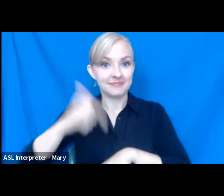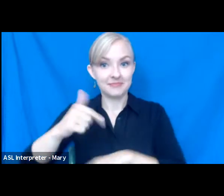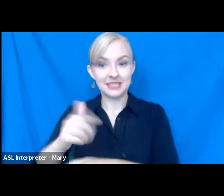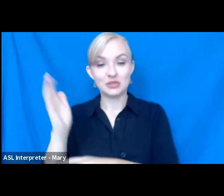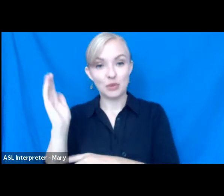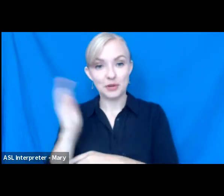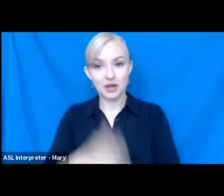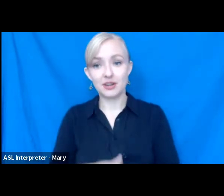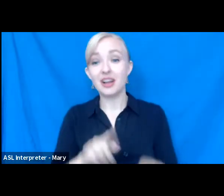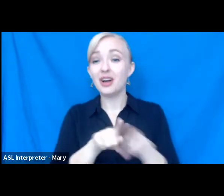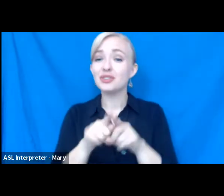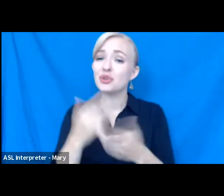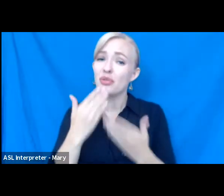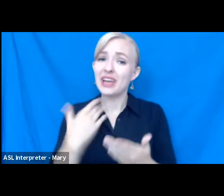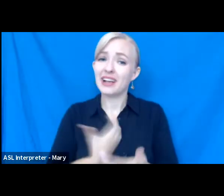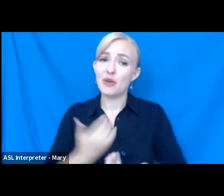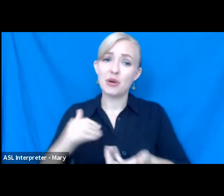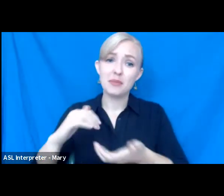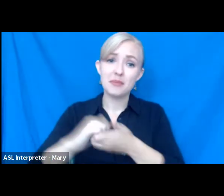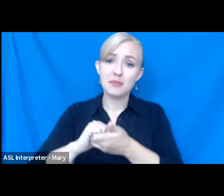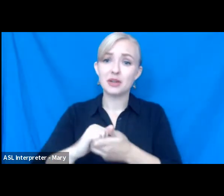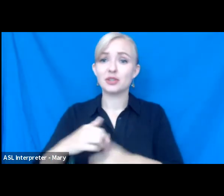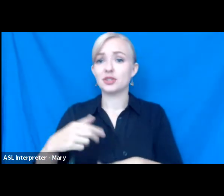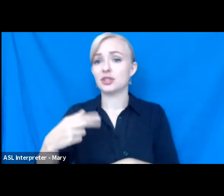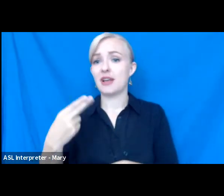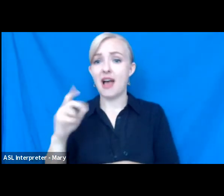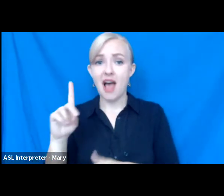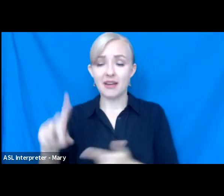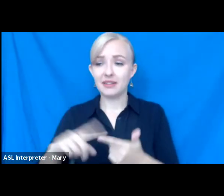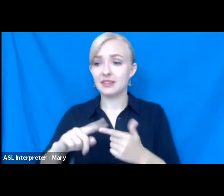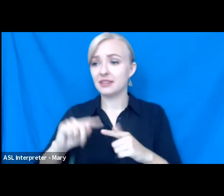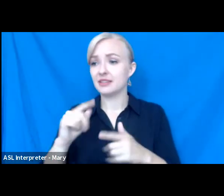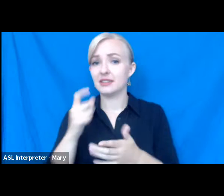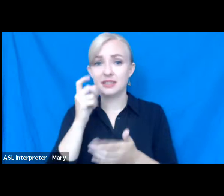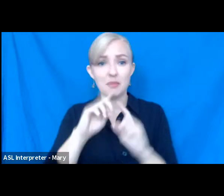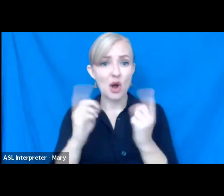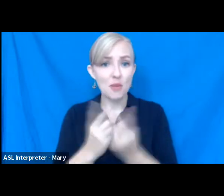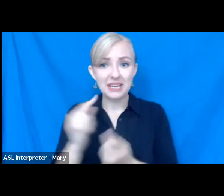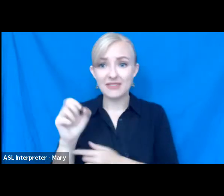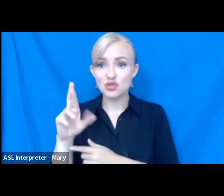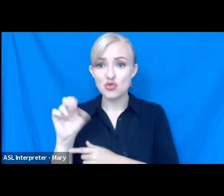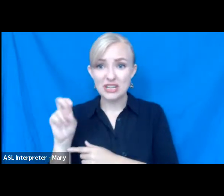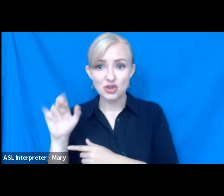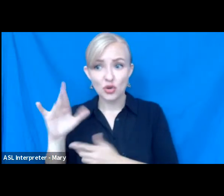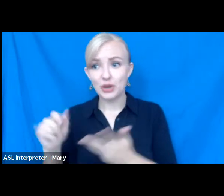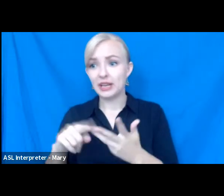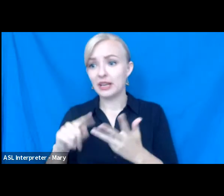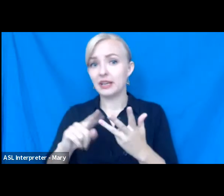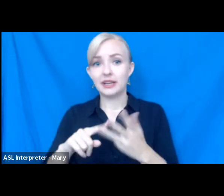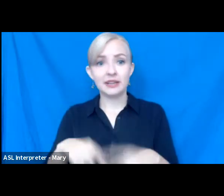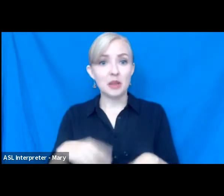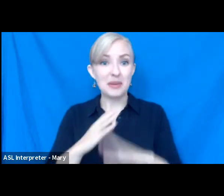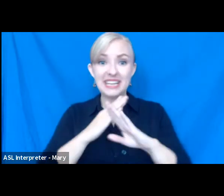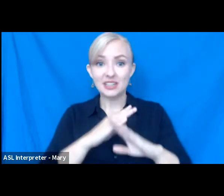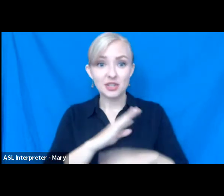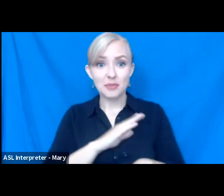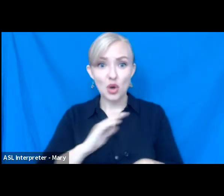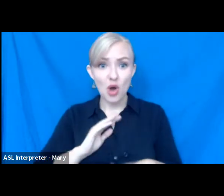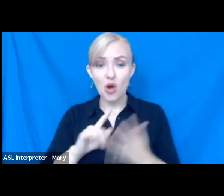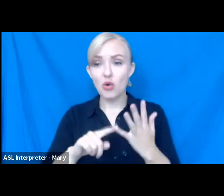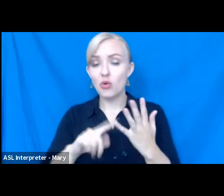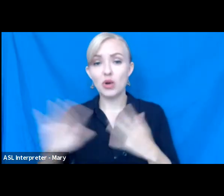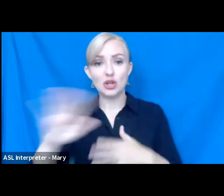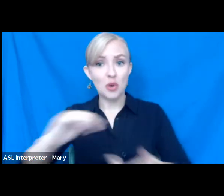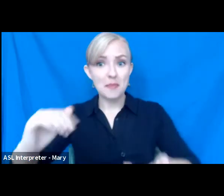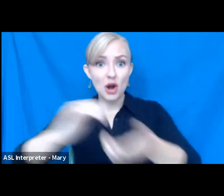federal partners at HUD, the Department of Treasury, Consumer Financial Protection Bureau for your partnership on